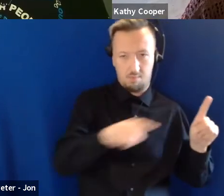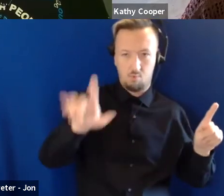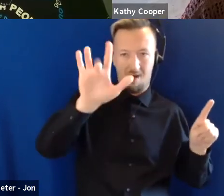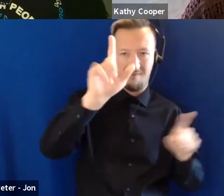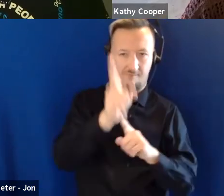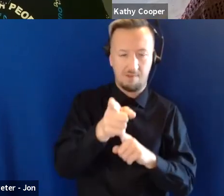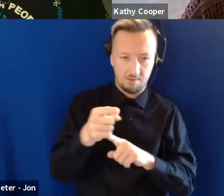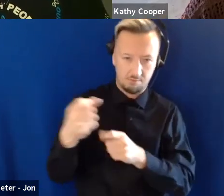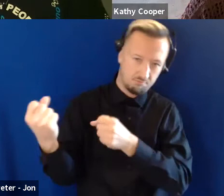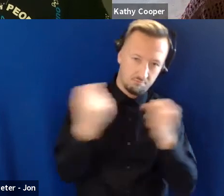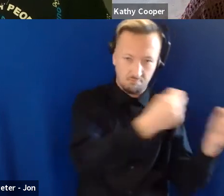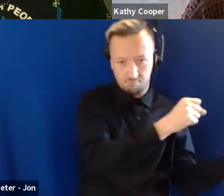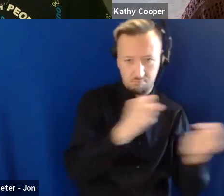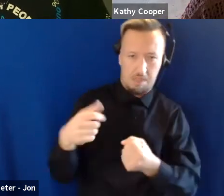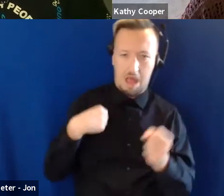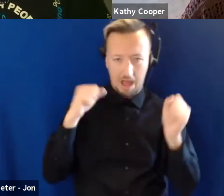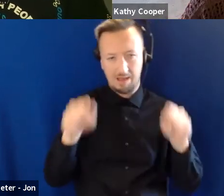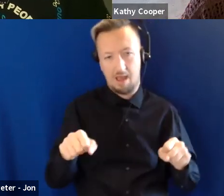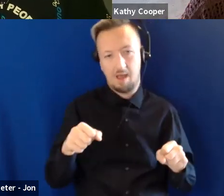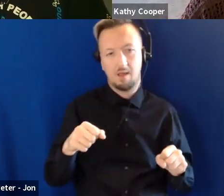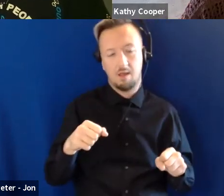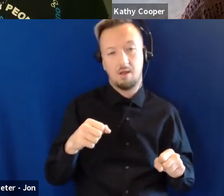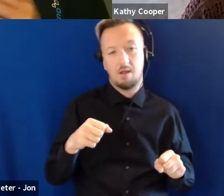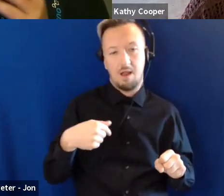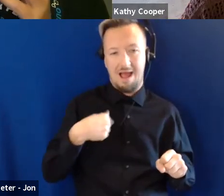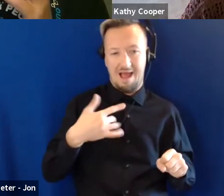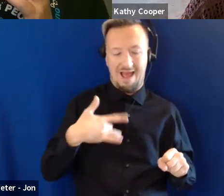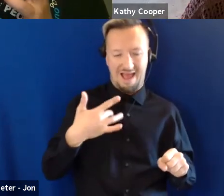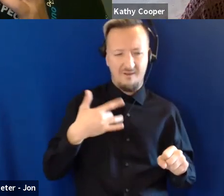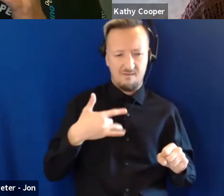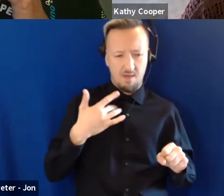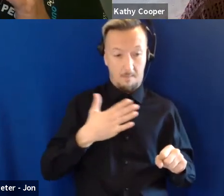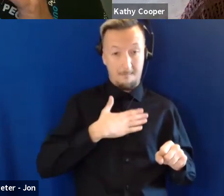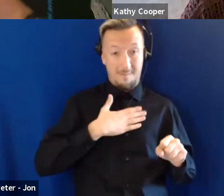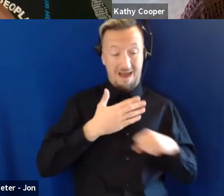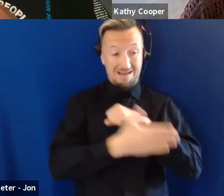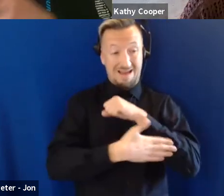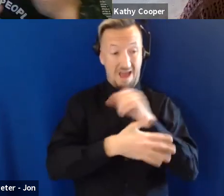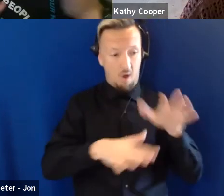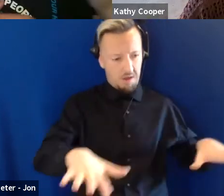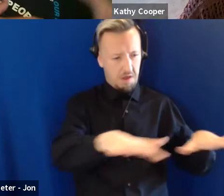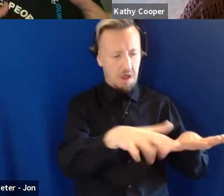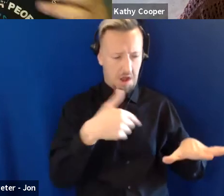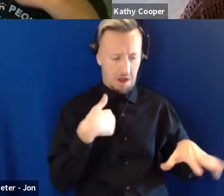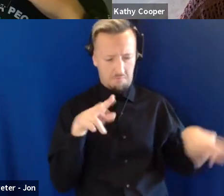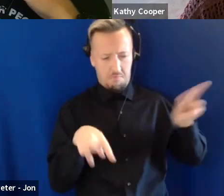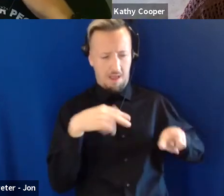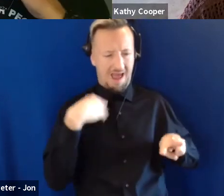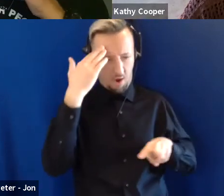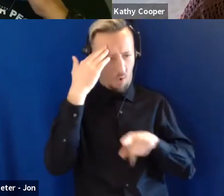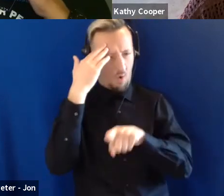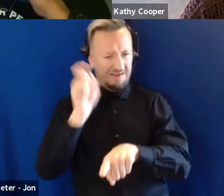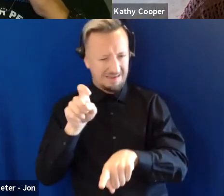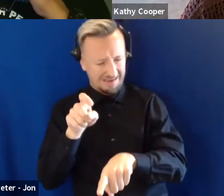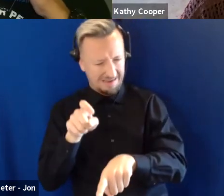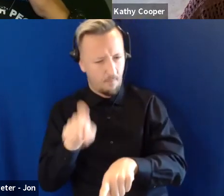and feel very much like I can see where we're underserving people and where we